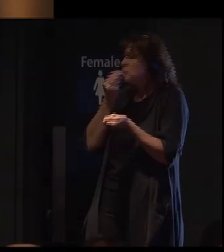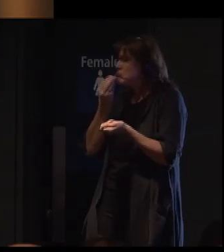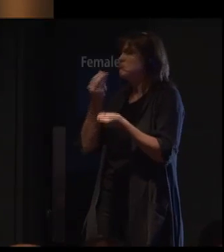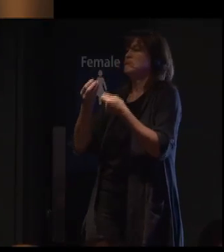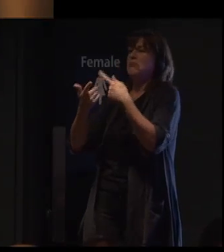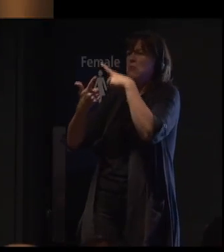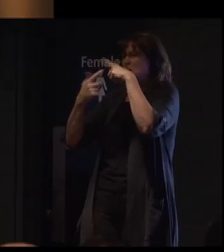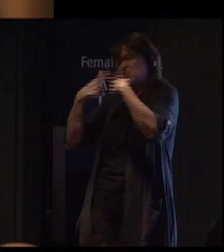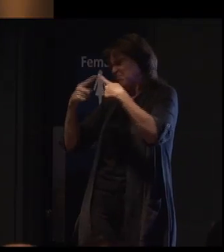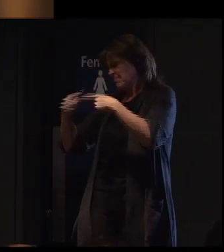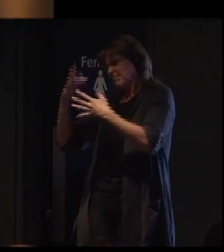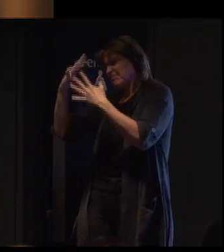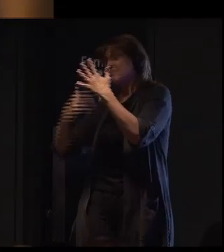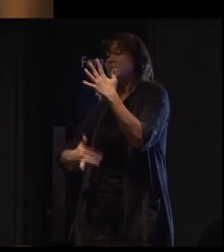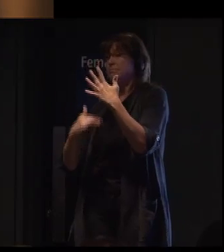delivering